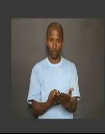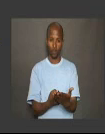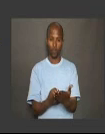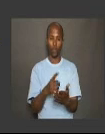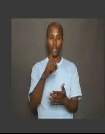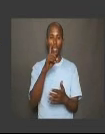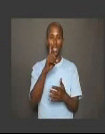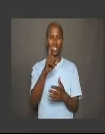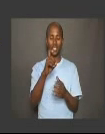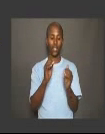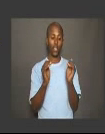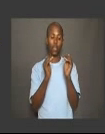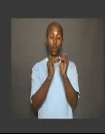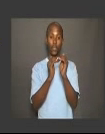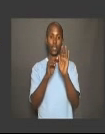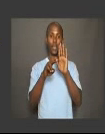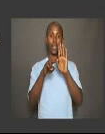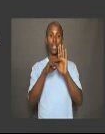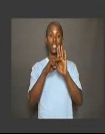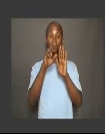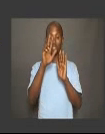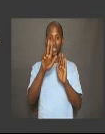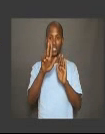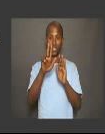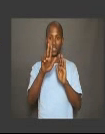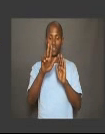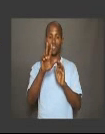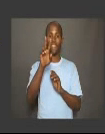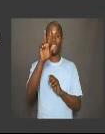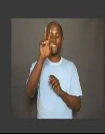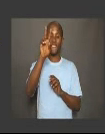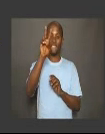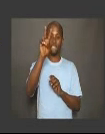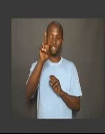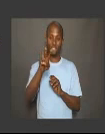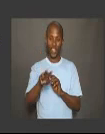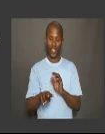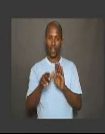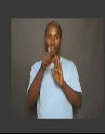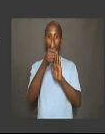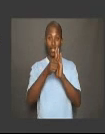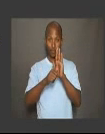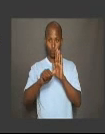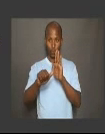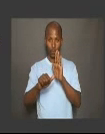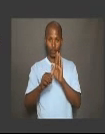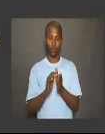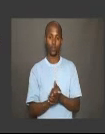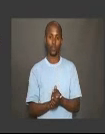Therefore, X equals negative 3 is a vertical asymptote.